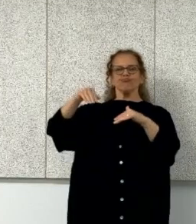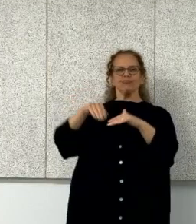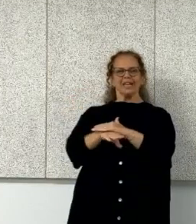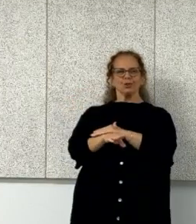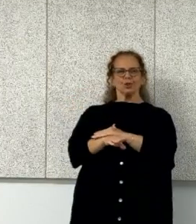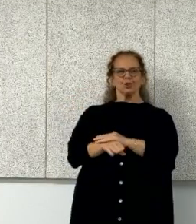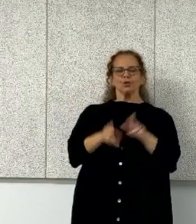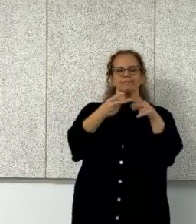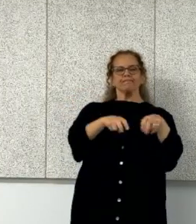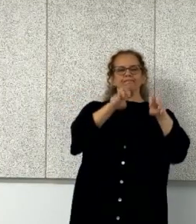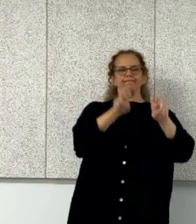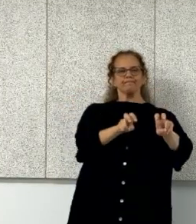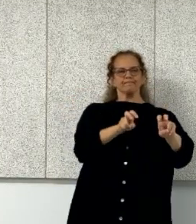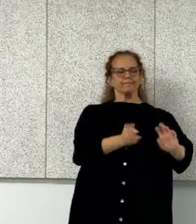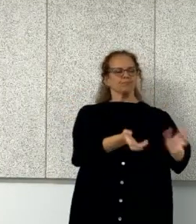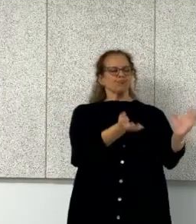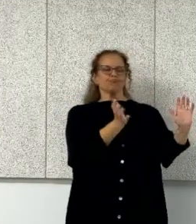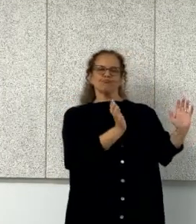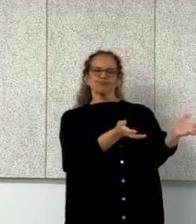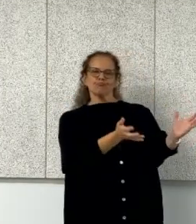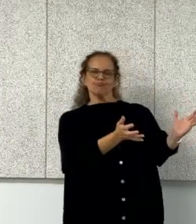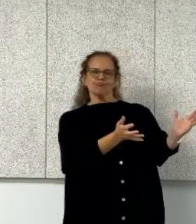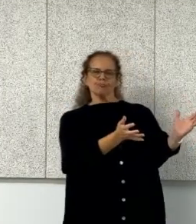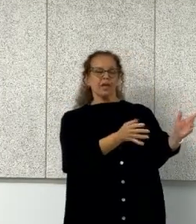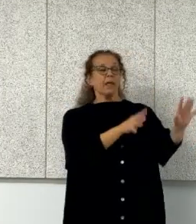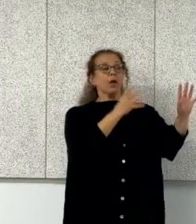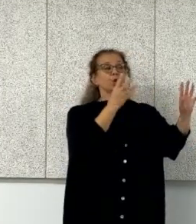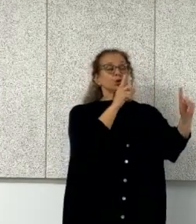next to you, and then you're watching the show.